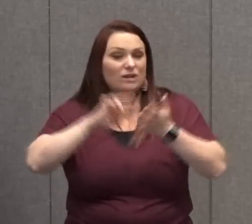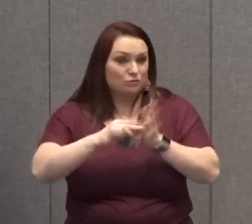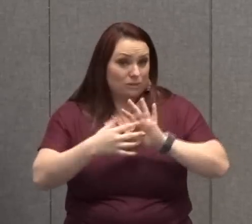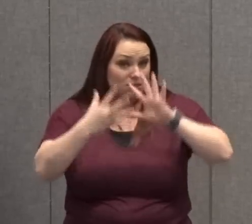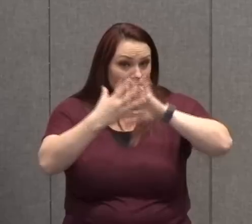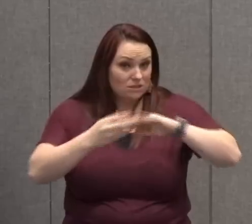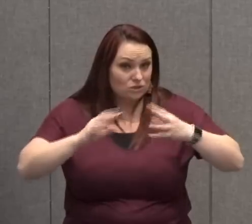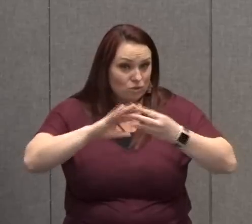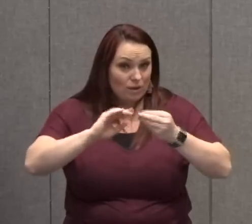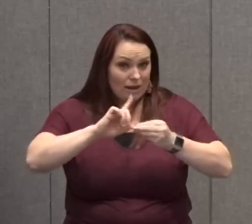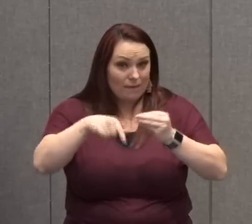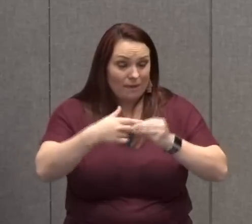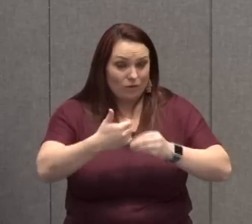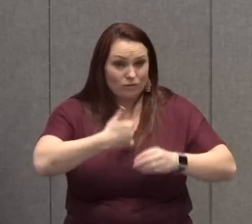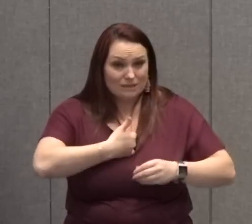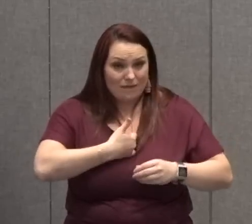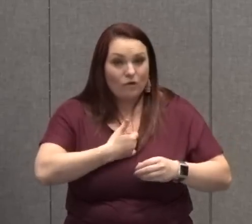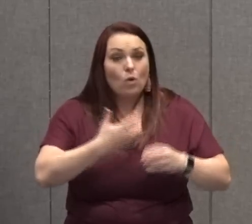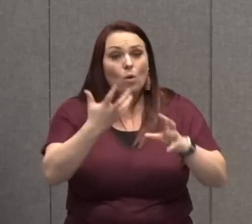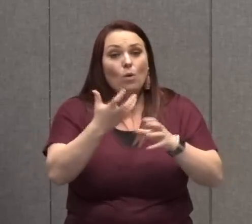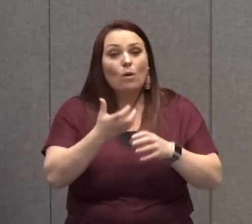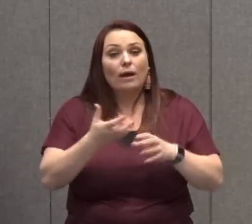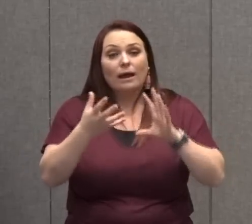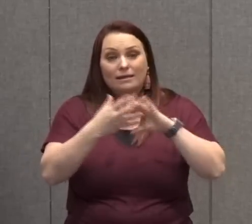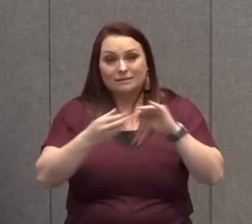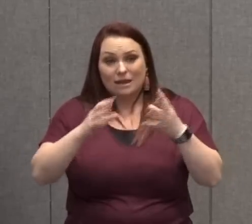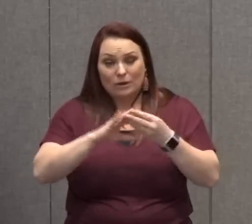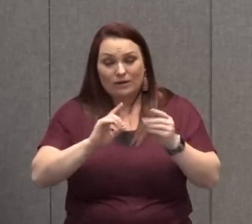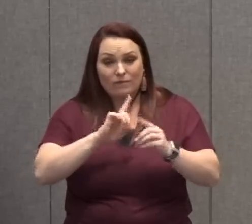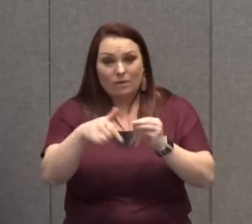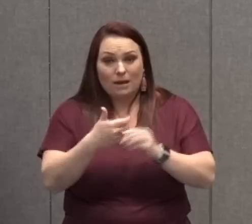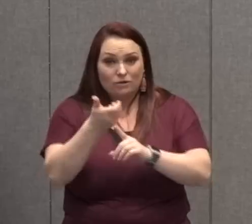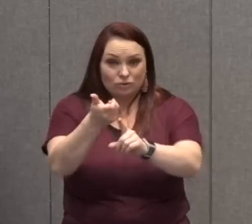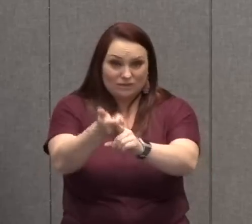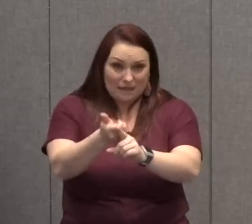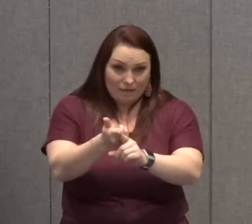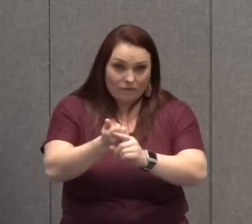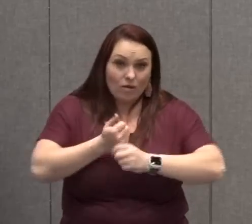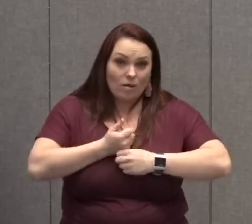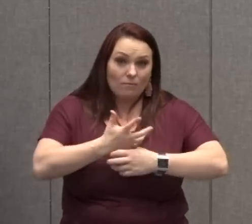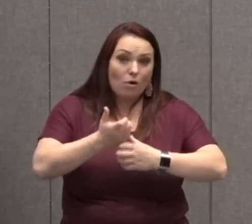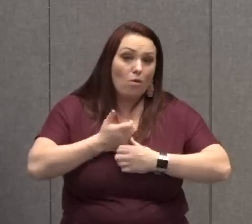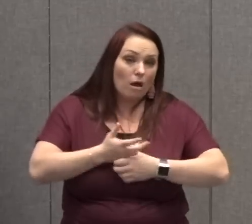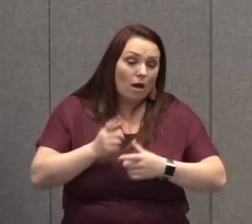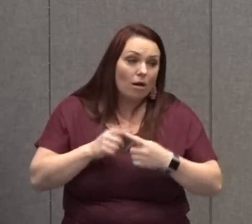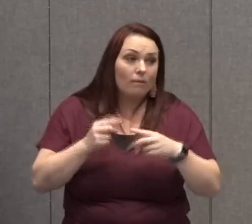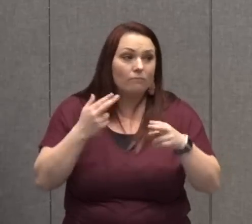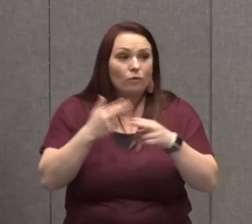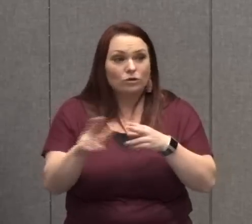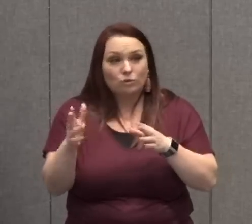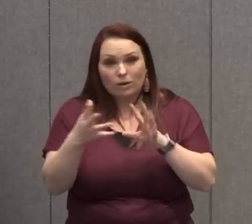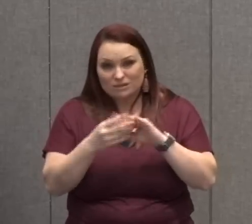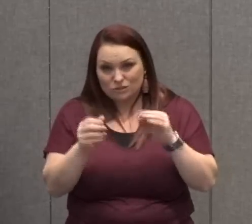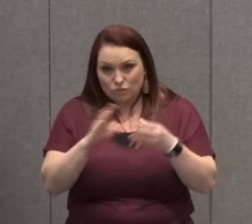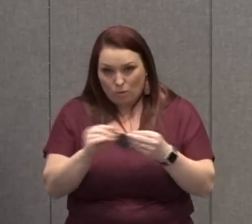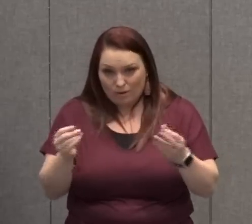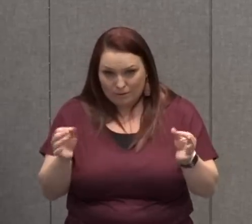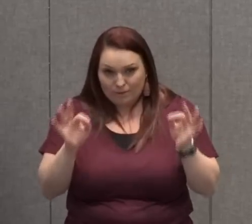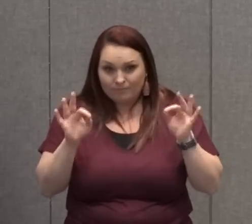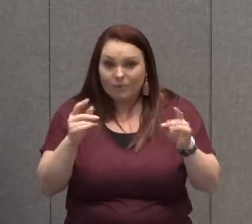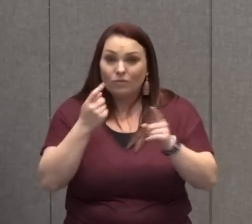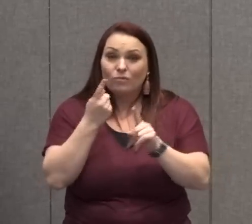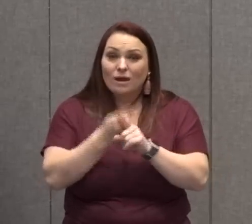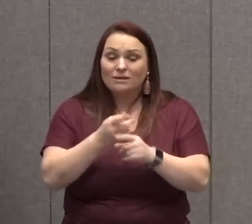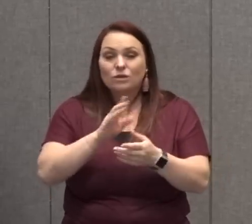or a narrative about yourself so you could use the answers to write a poem or to write a short story very nice yeah